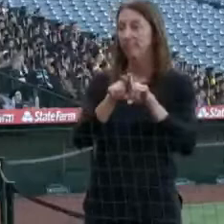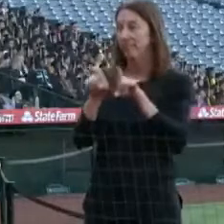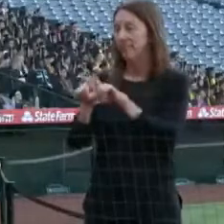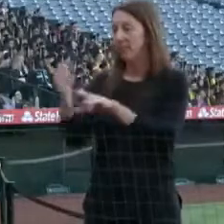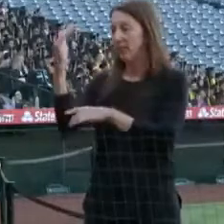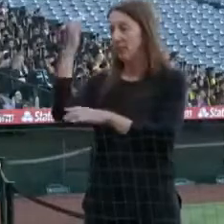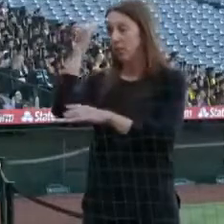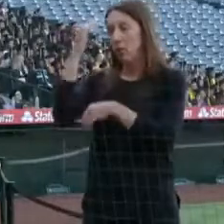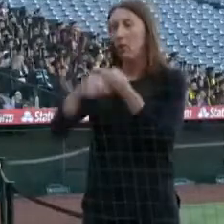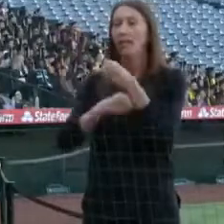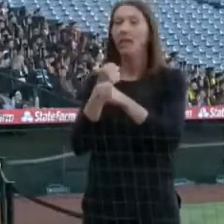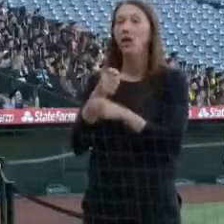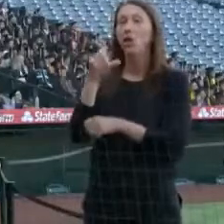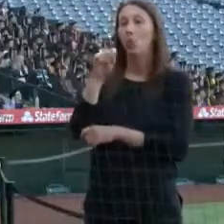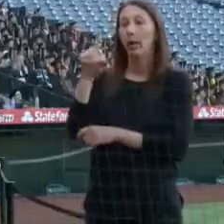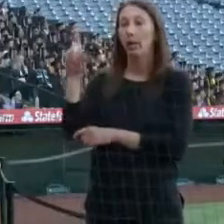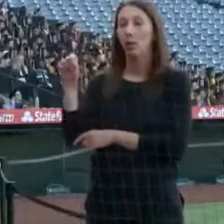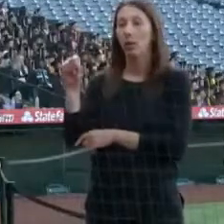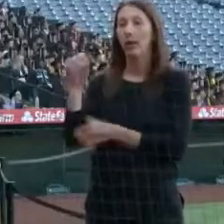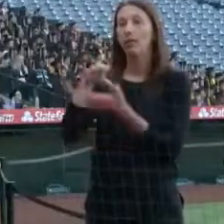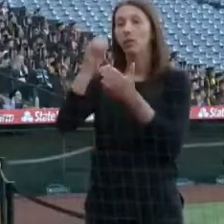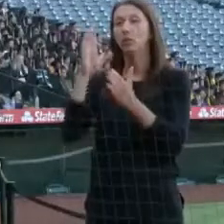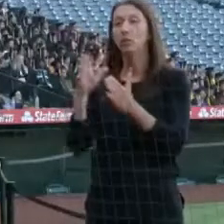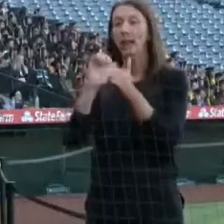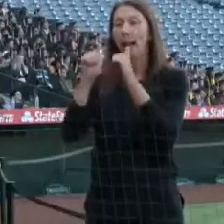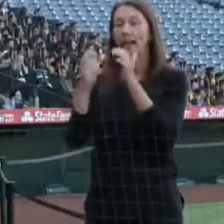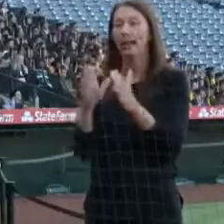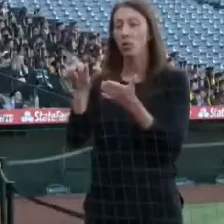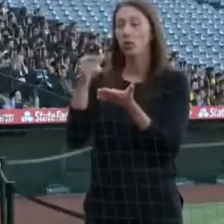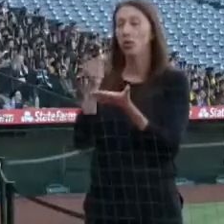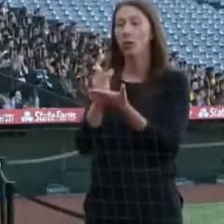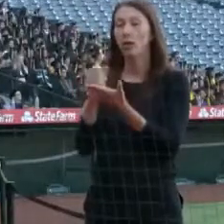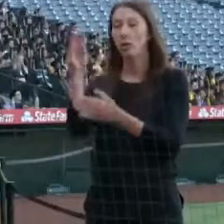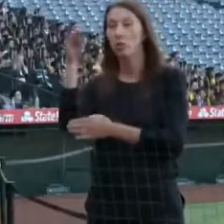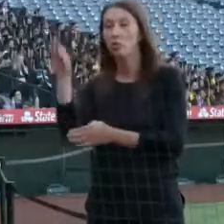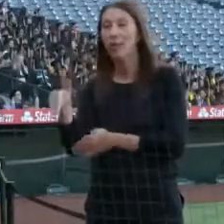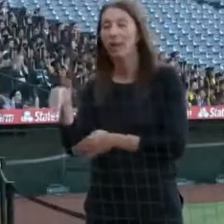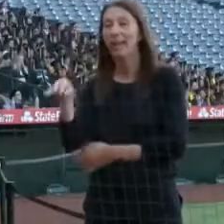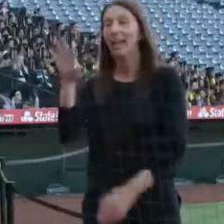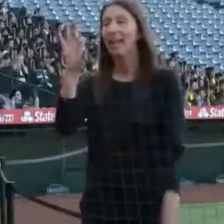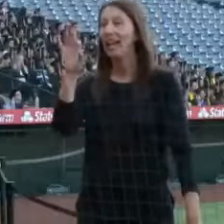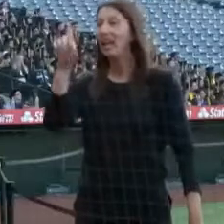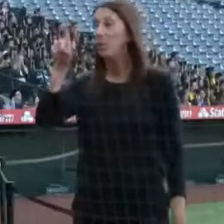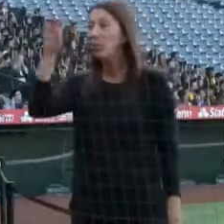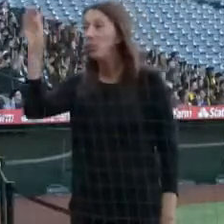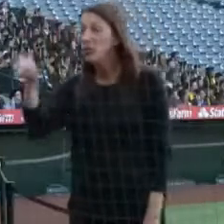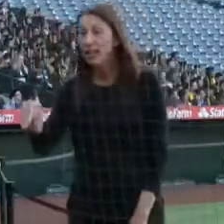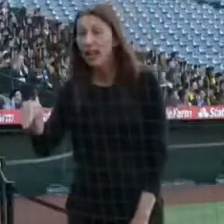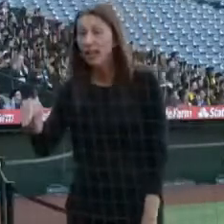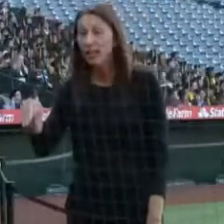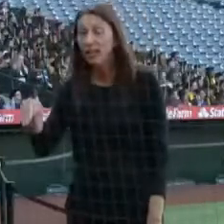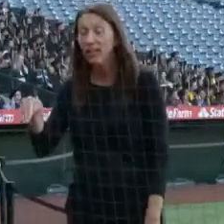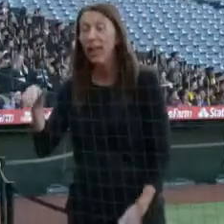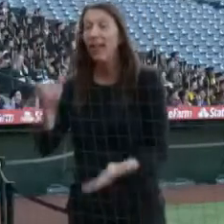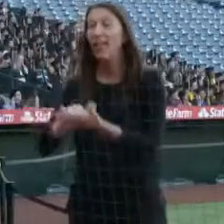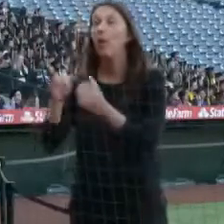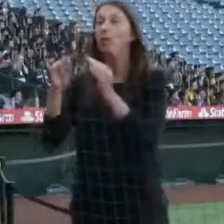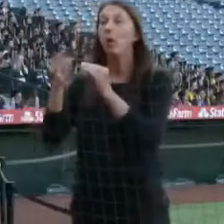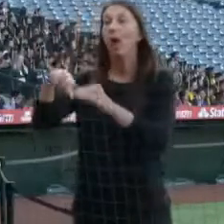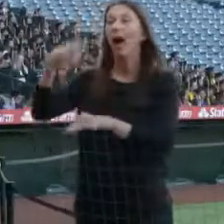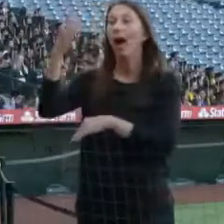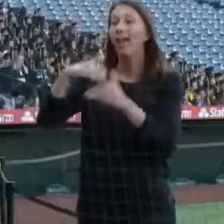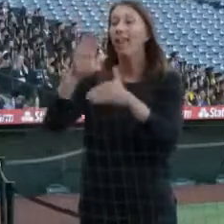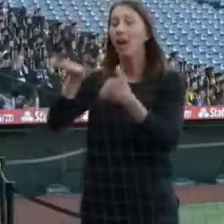in 2020, student athletes' graduation rate was 91%, and that was higher than